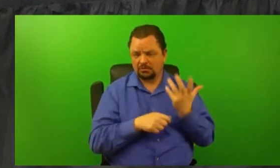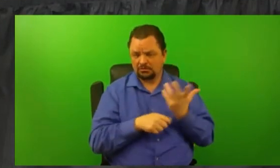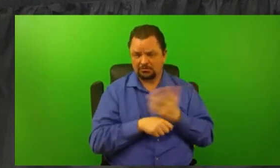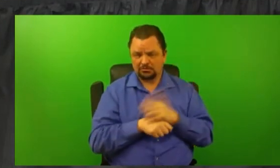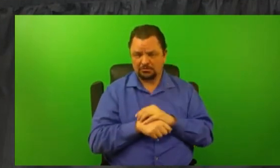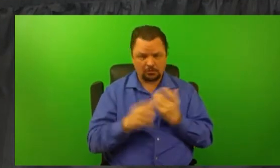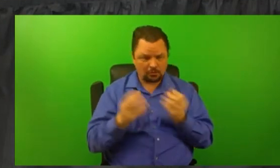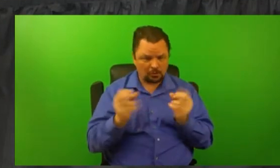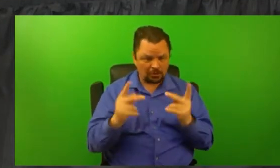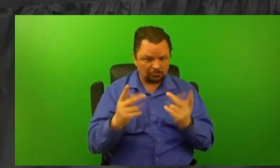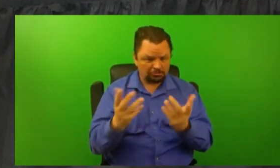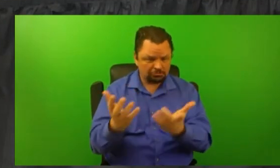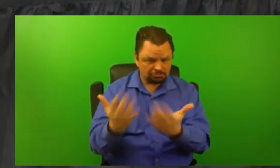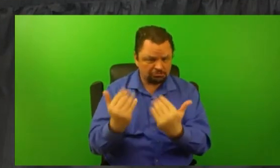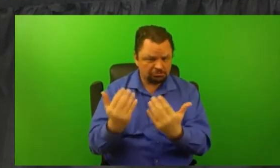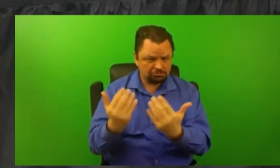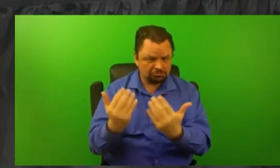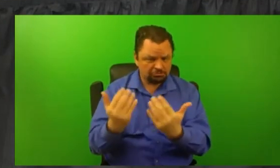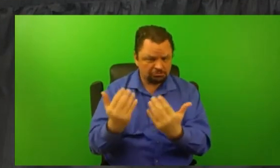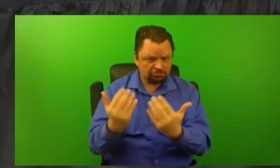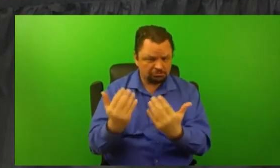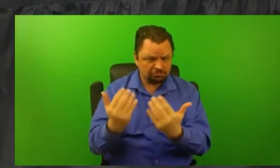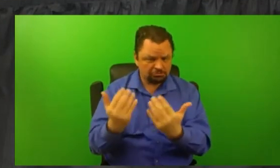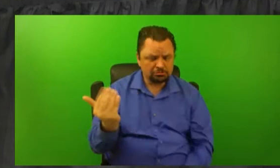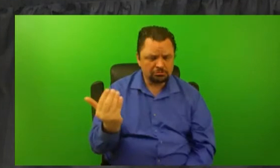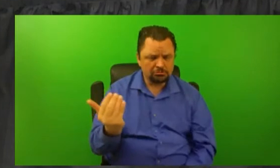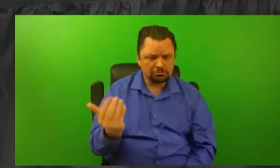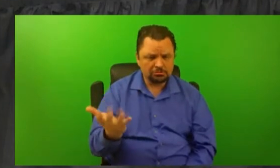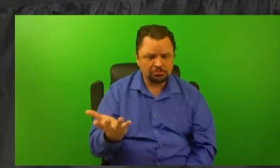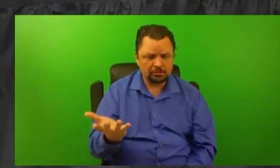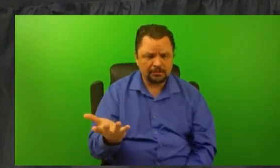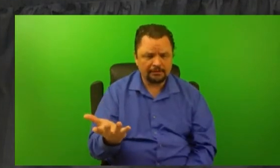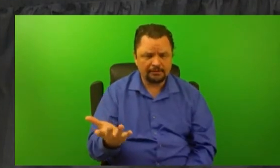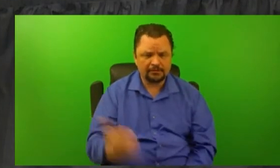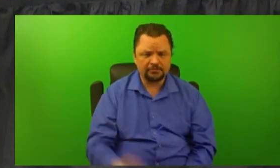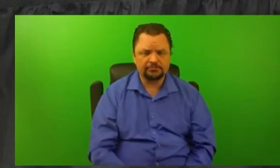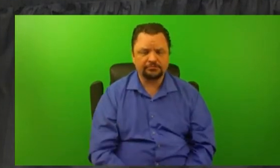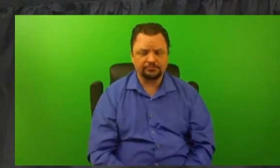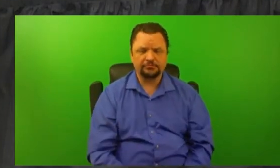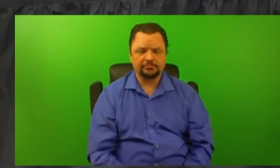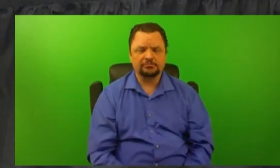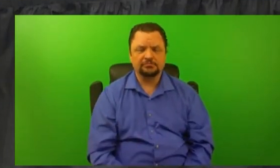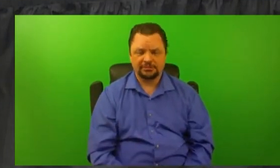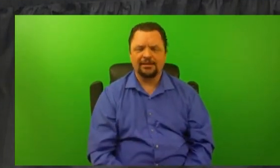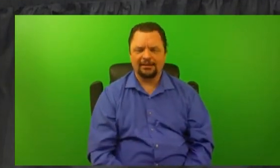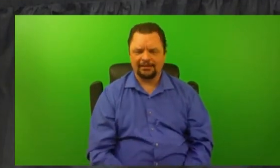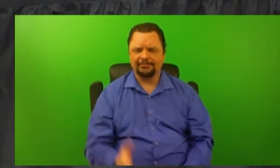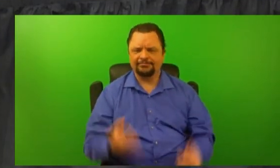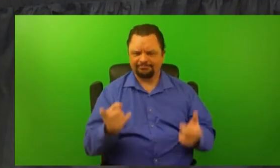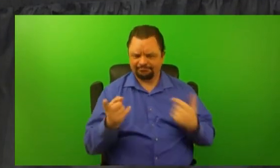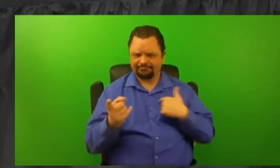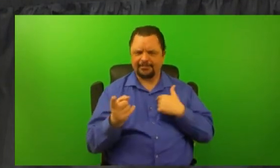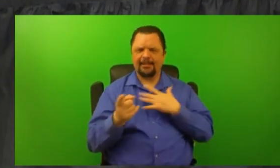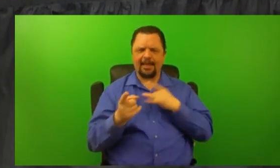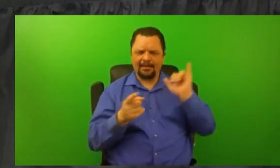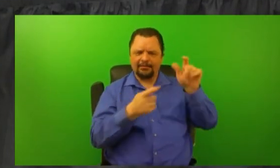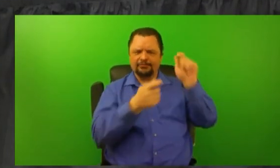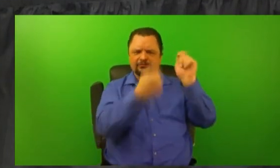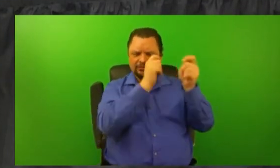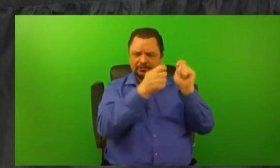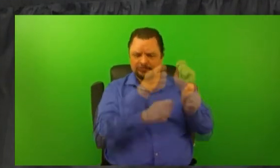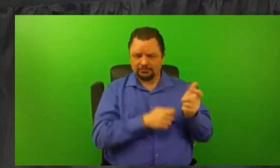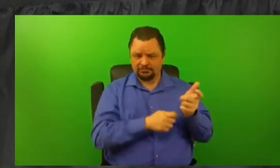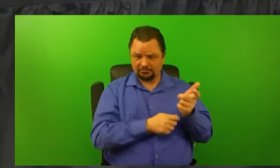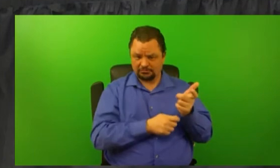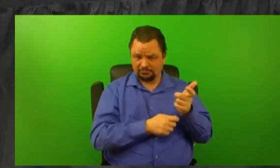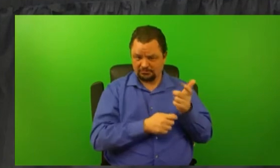I like these changes. Is it possible for us to for them to just go ahead and implement it in the next few